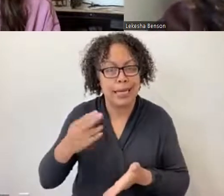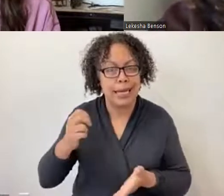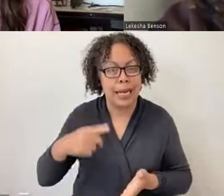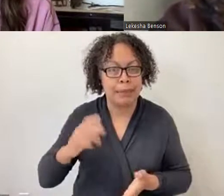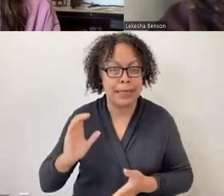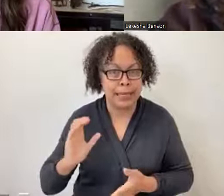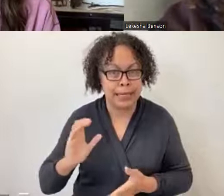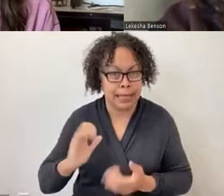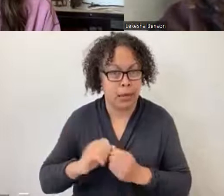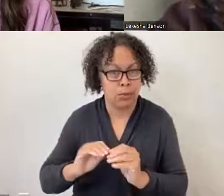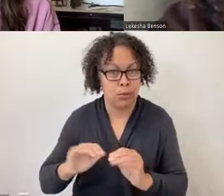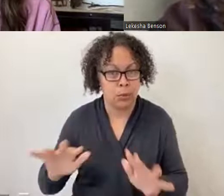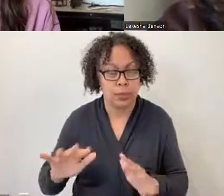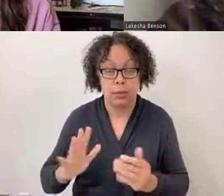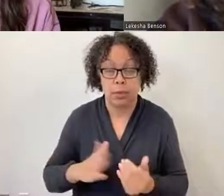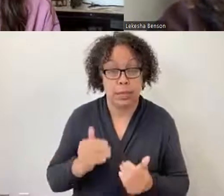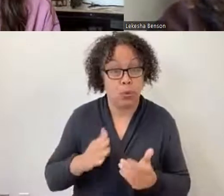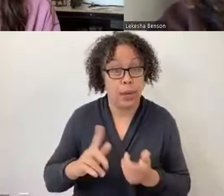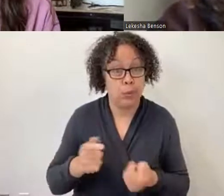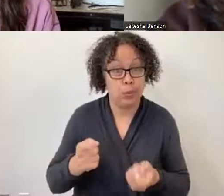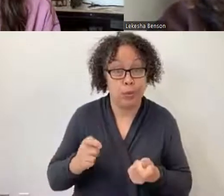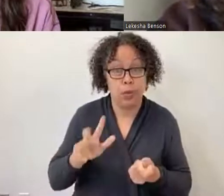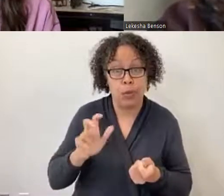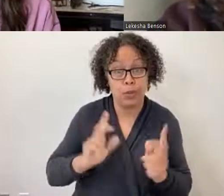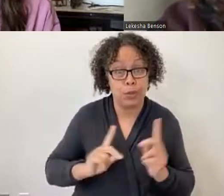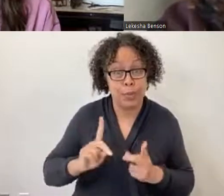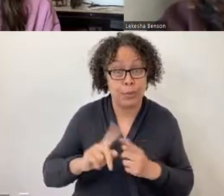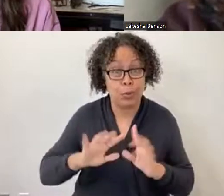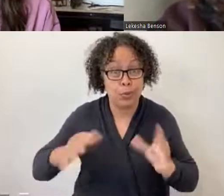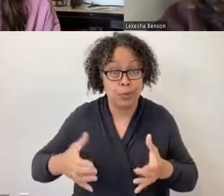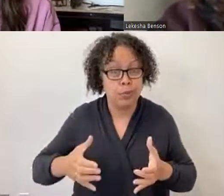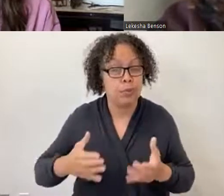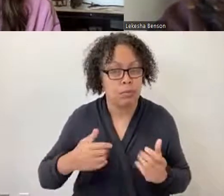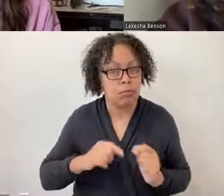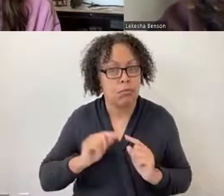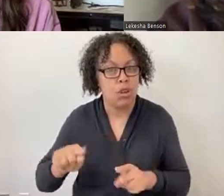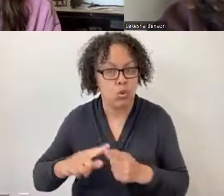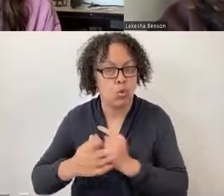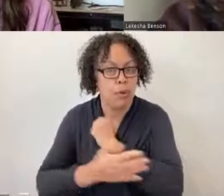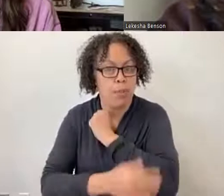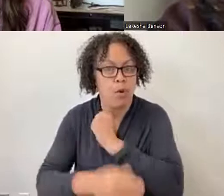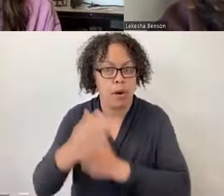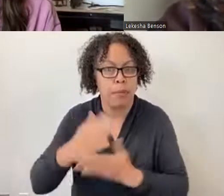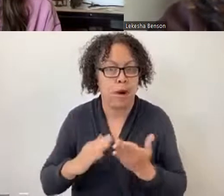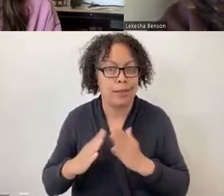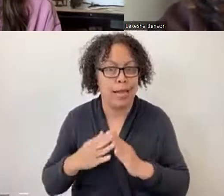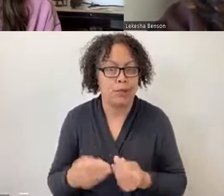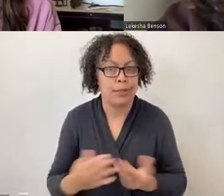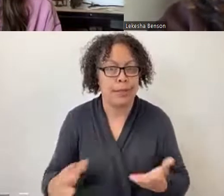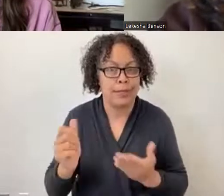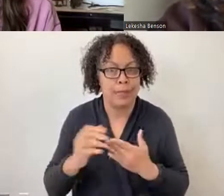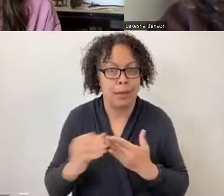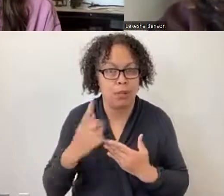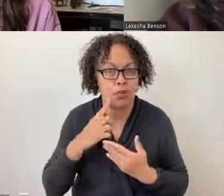transmission. The easiest way to get 300 people to follow in a cohort is to go to one of the poorest parts of town and hand out $10 bills to people to get